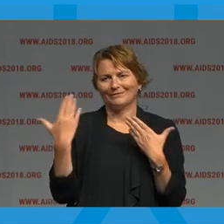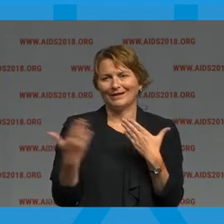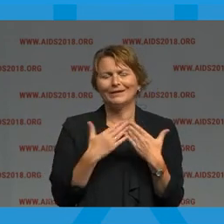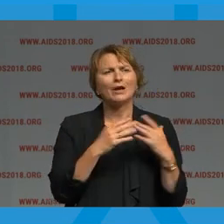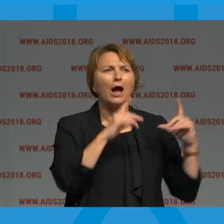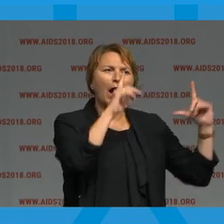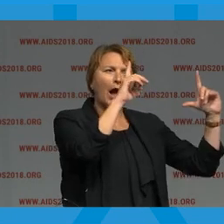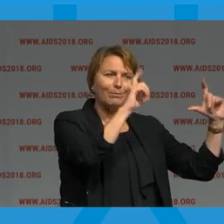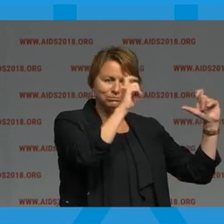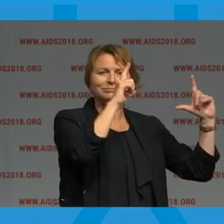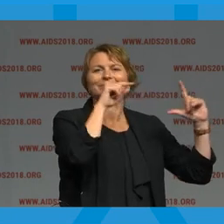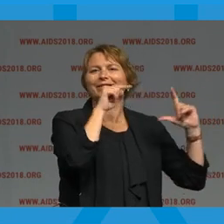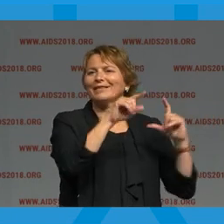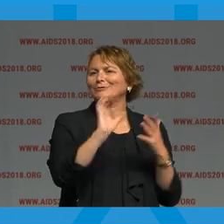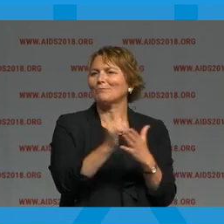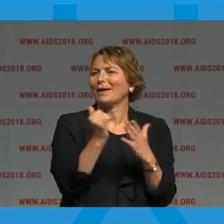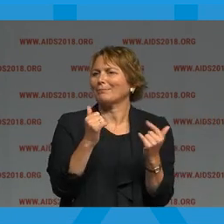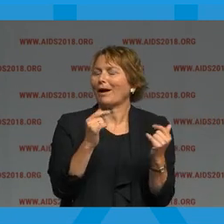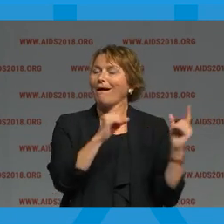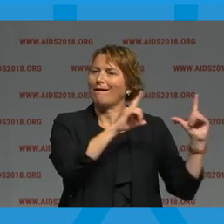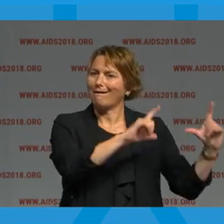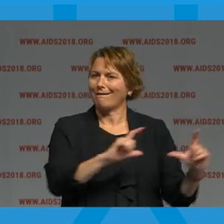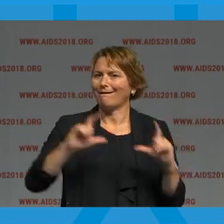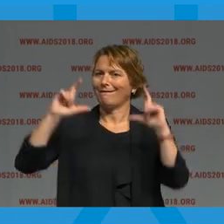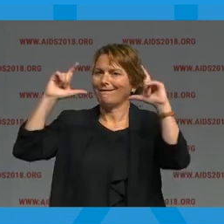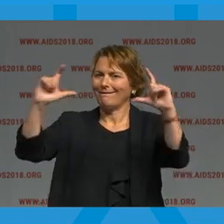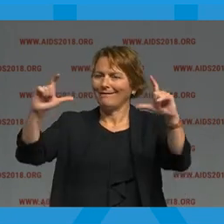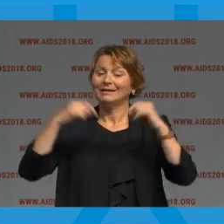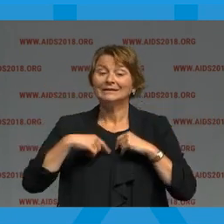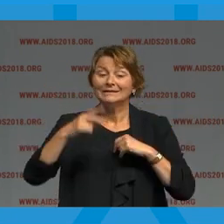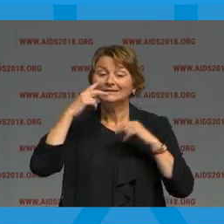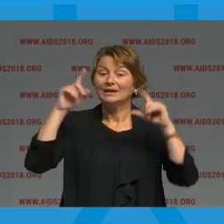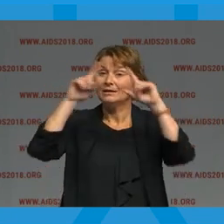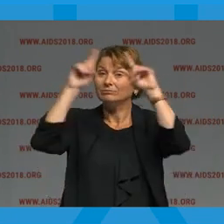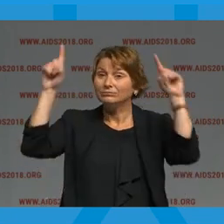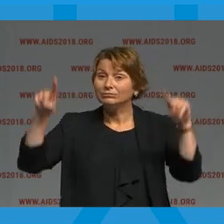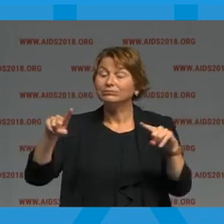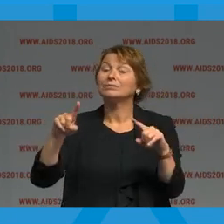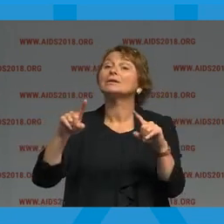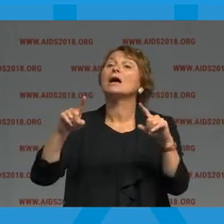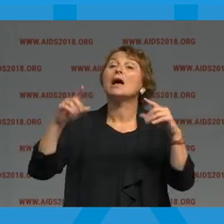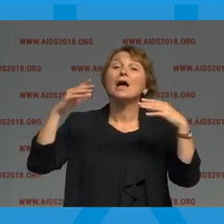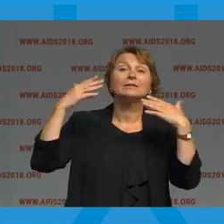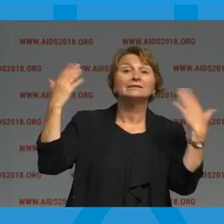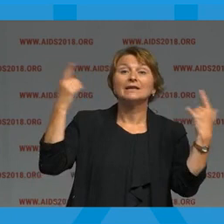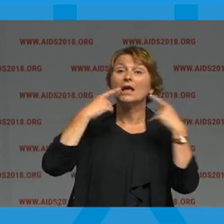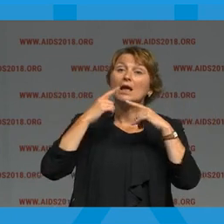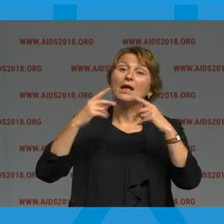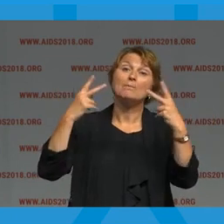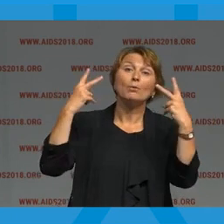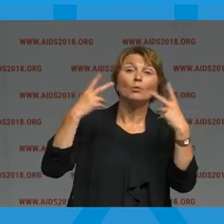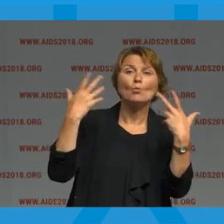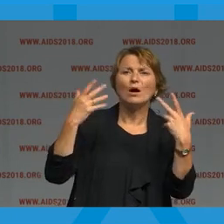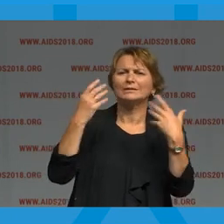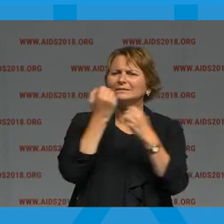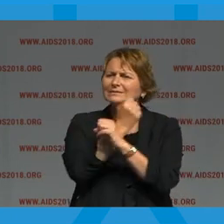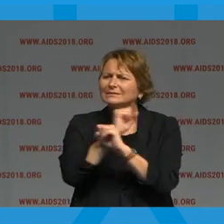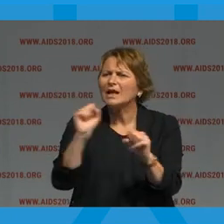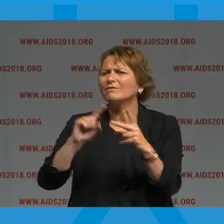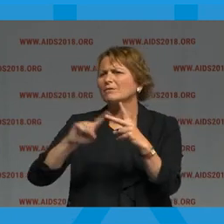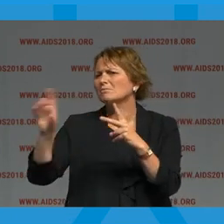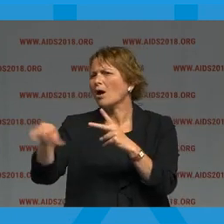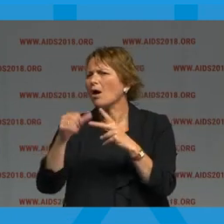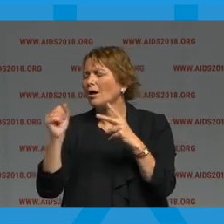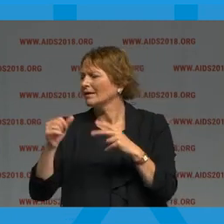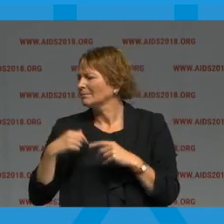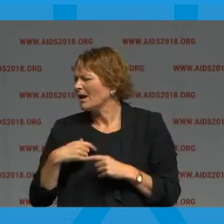taking a photograph of this paper. And as you can see, the headlines are safety and other issues that I forgot